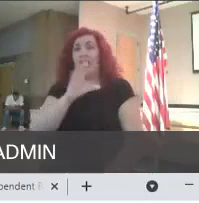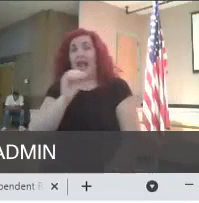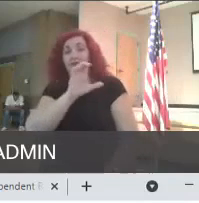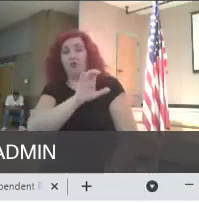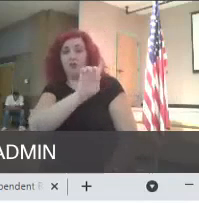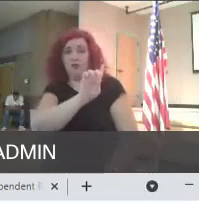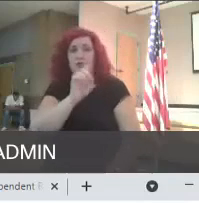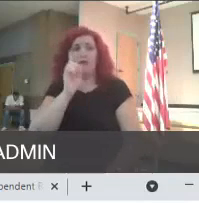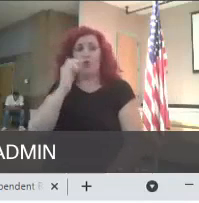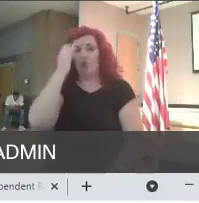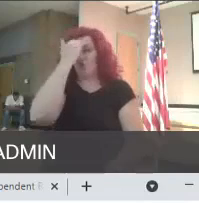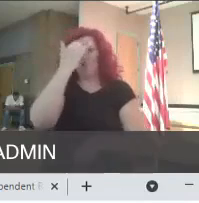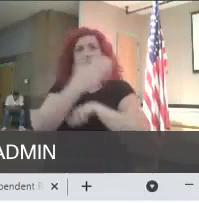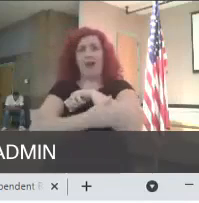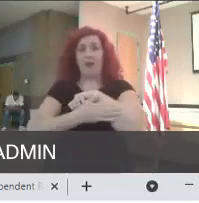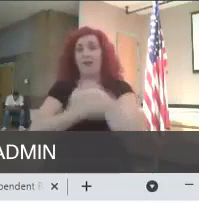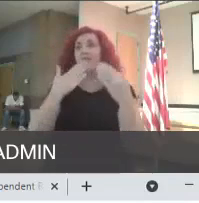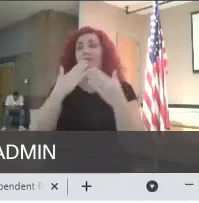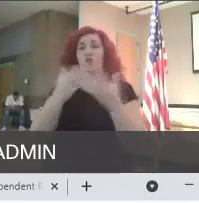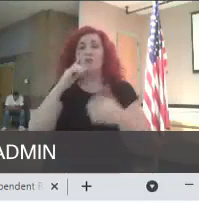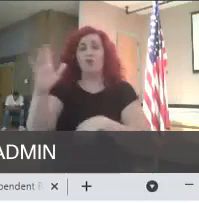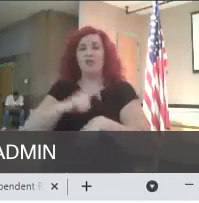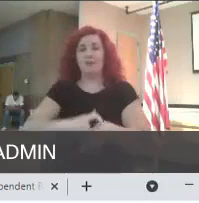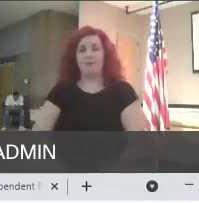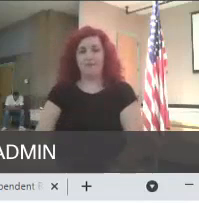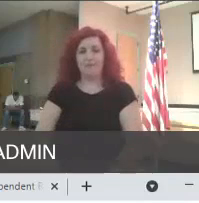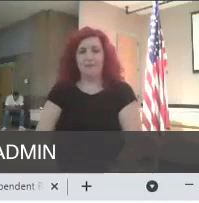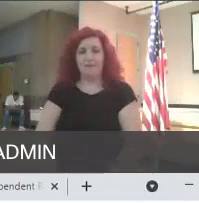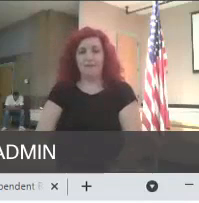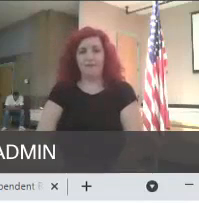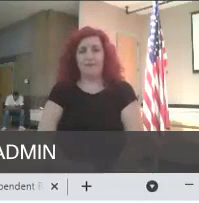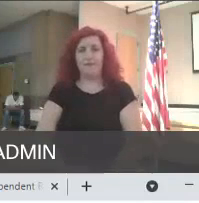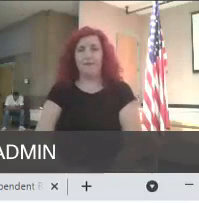districts in Yuma County. Thank you very much for your time.